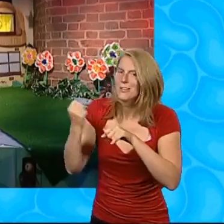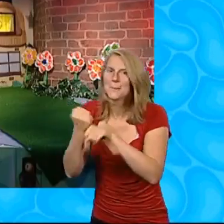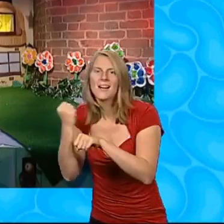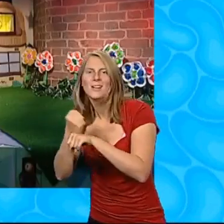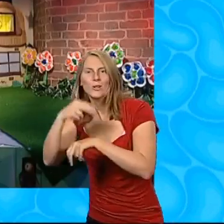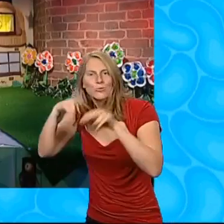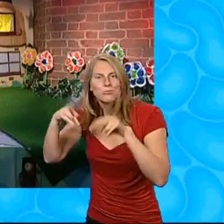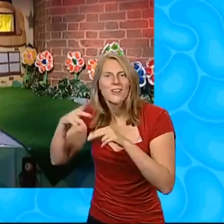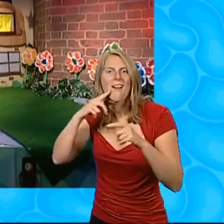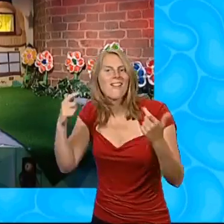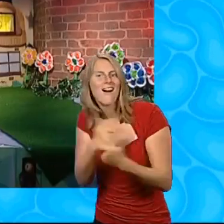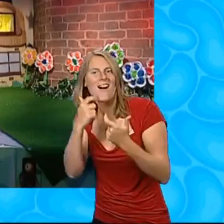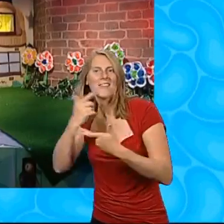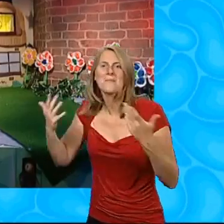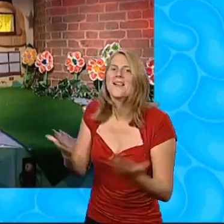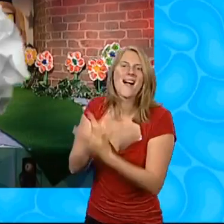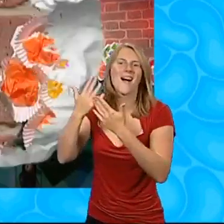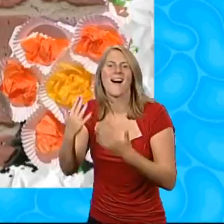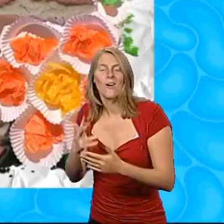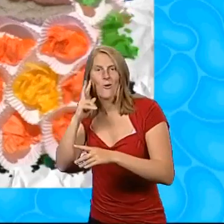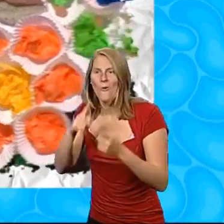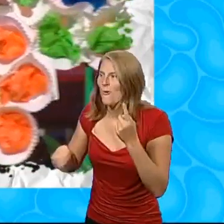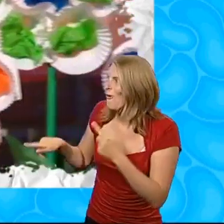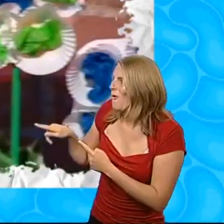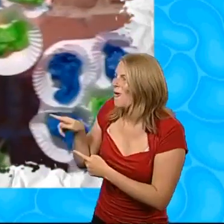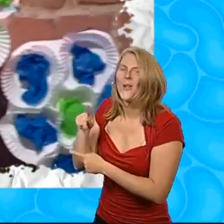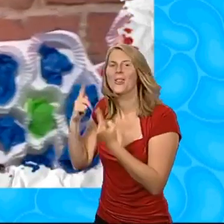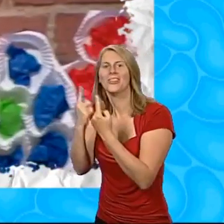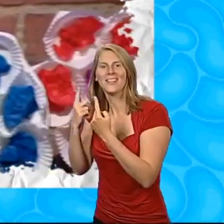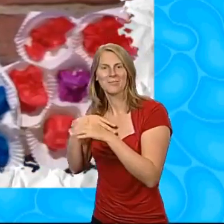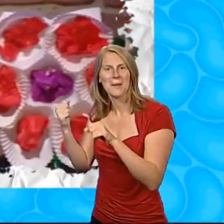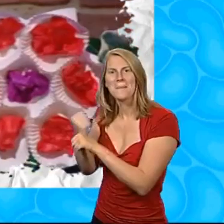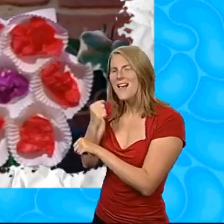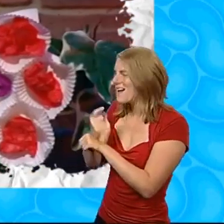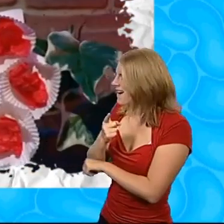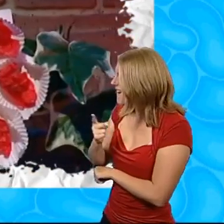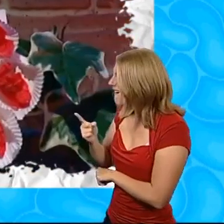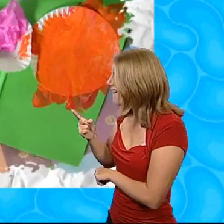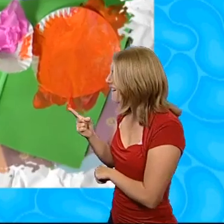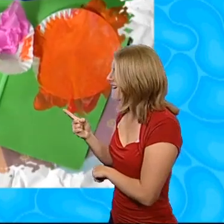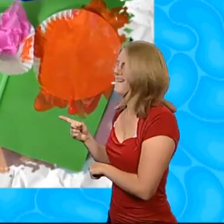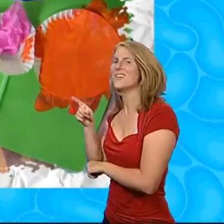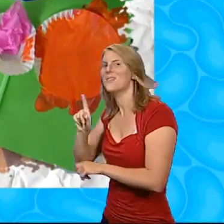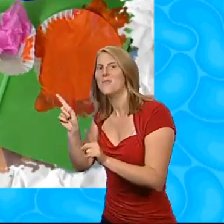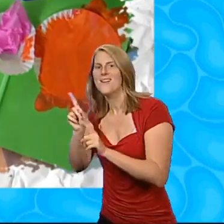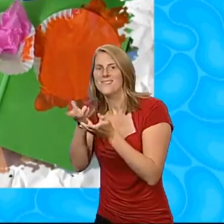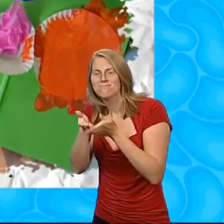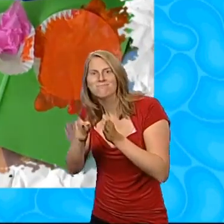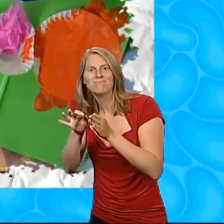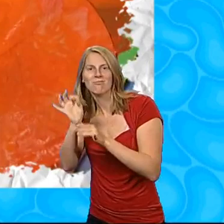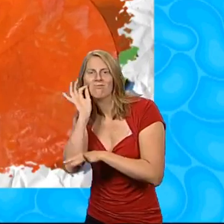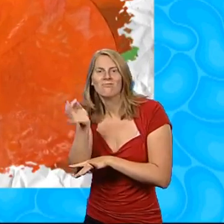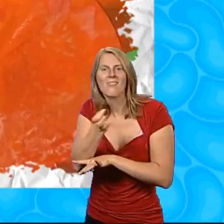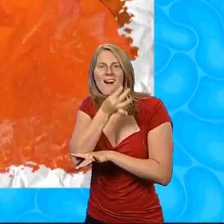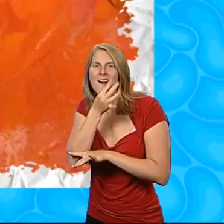Doodle-doo! We've doodle-dooed and laughed and played. Look at all the things we've made. Just decorate